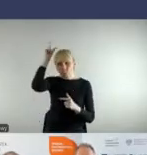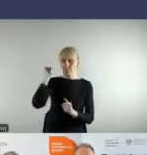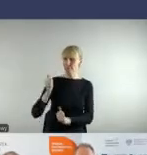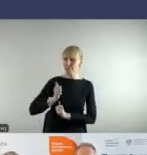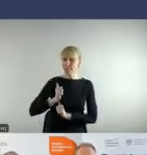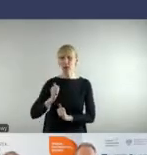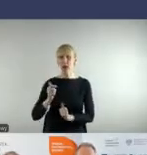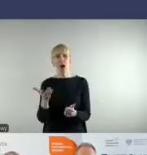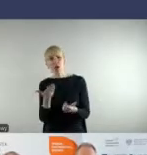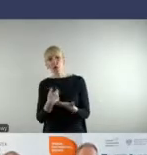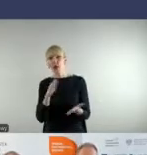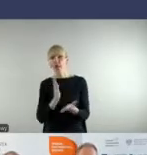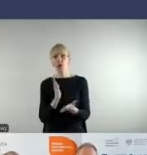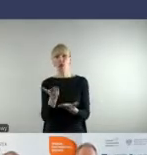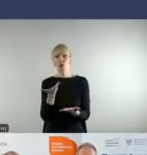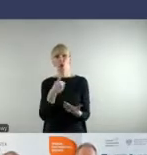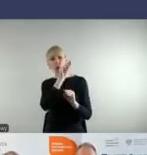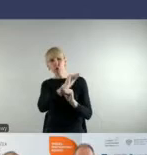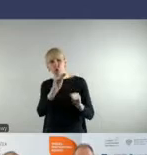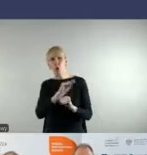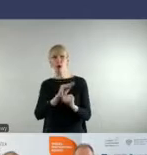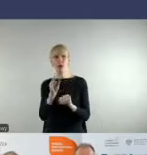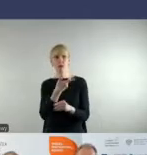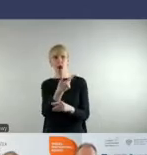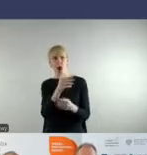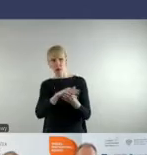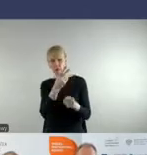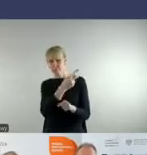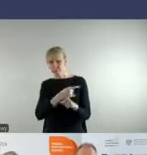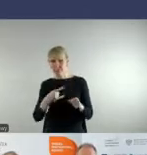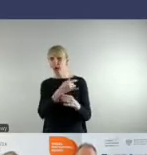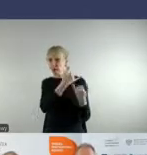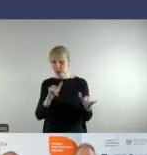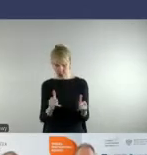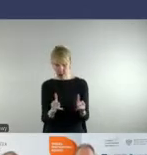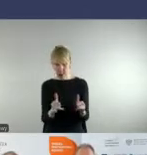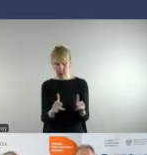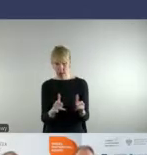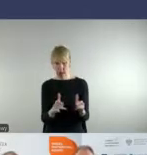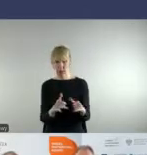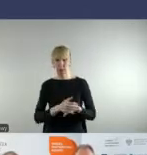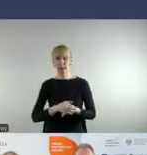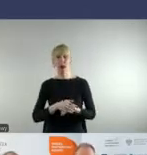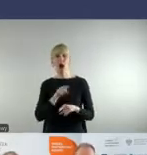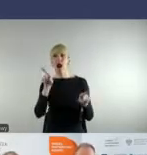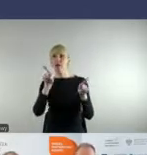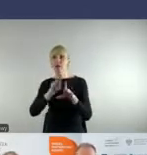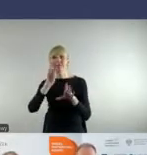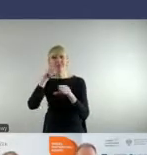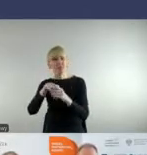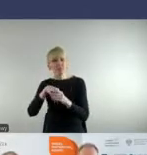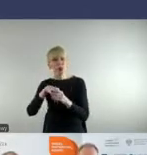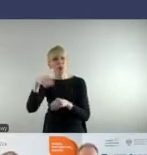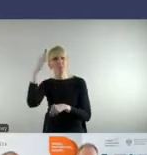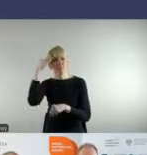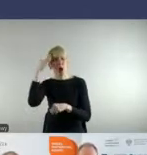activity, of actions of the police, army, etc., is not only dependent on the equipment and their training, but in the first